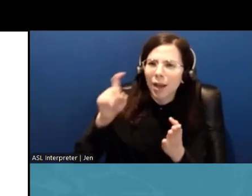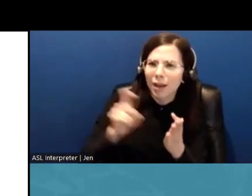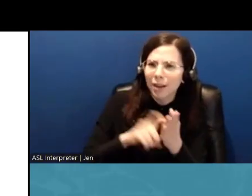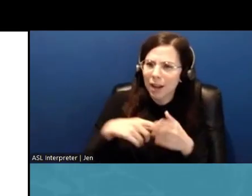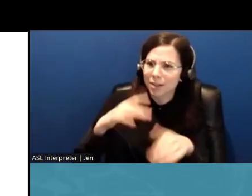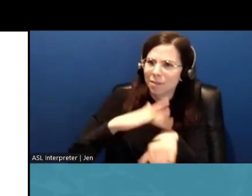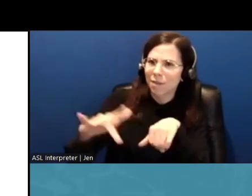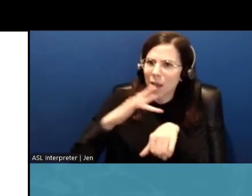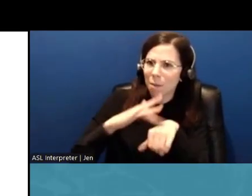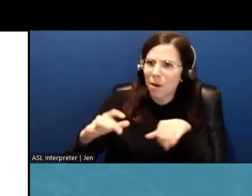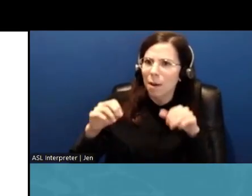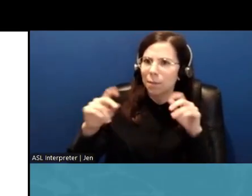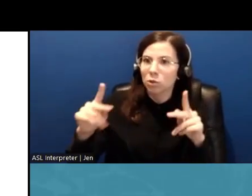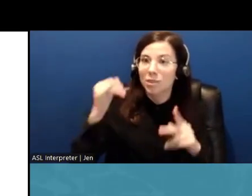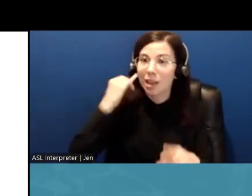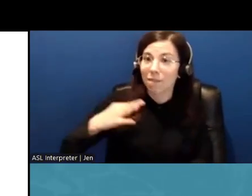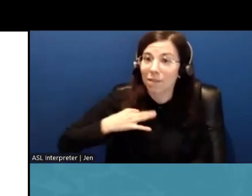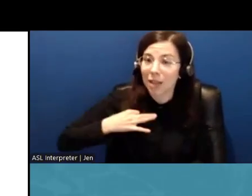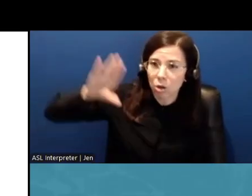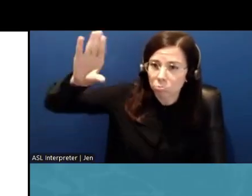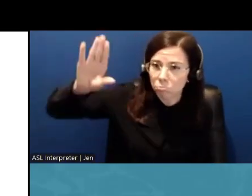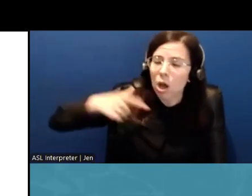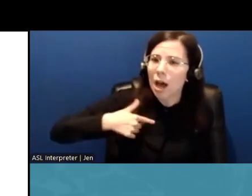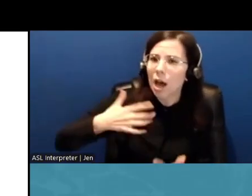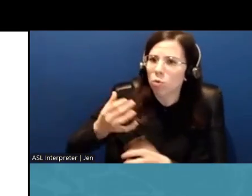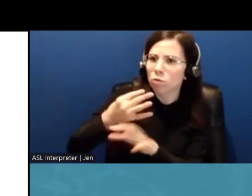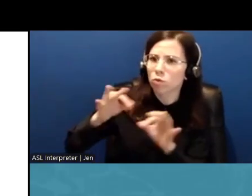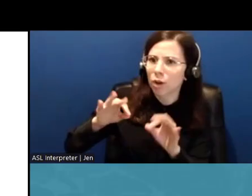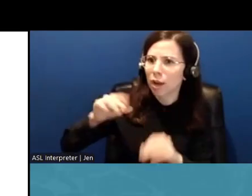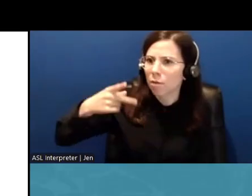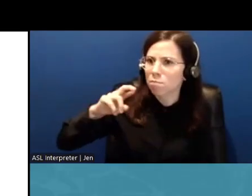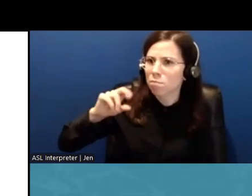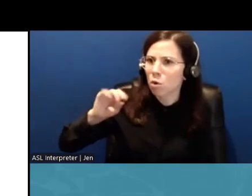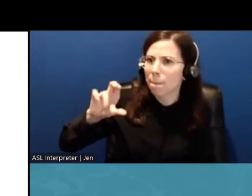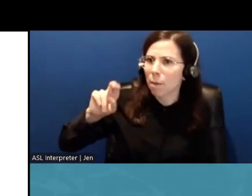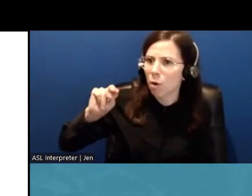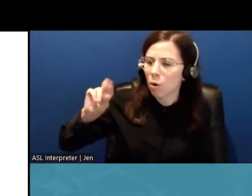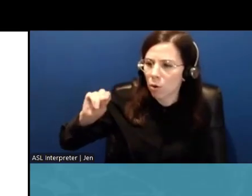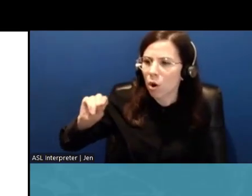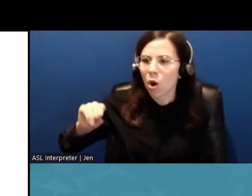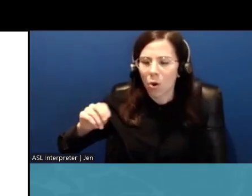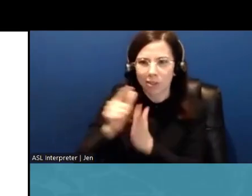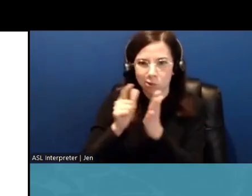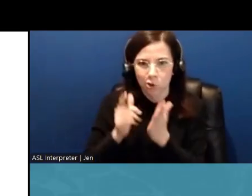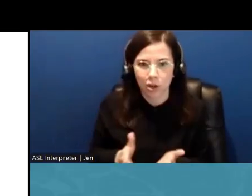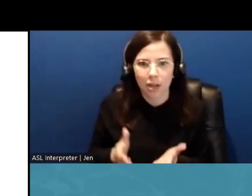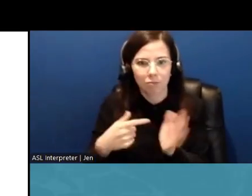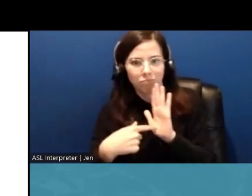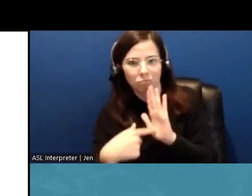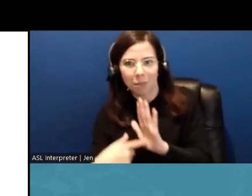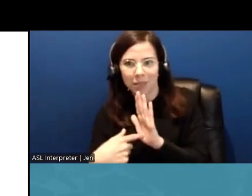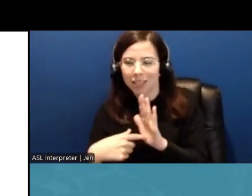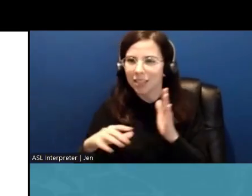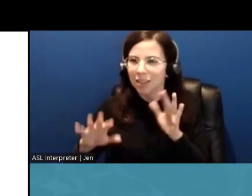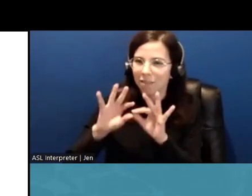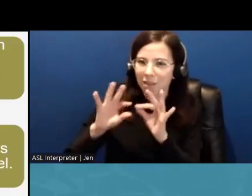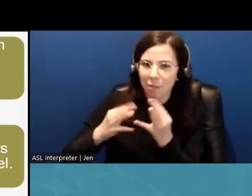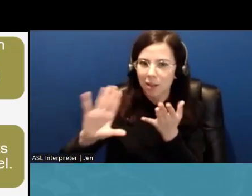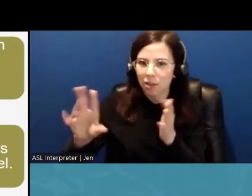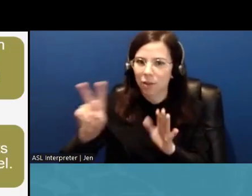do raise your hand and say, I want to be a pro bono attorney representing military connected victims. So we're going to share all of that with you.